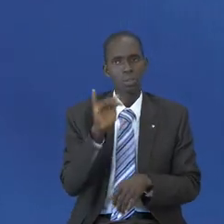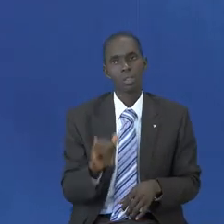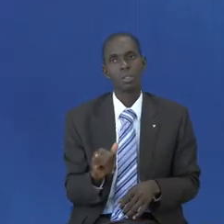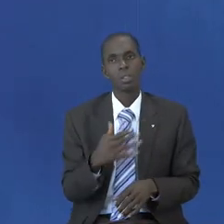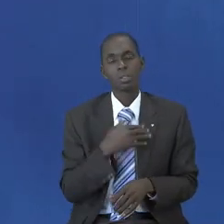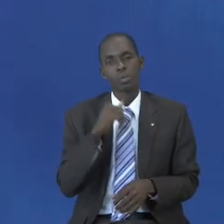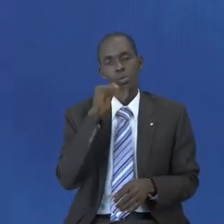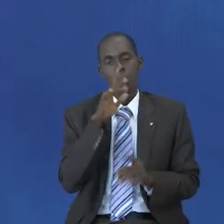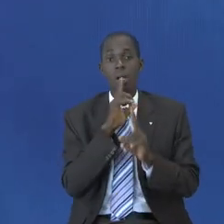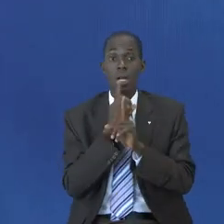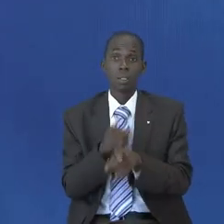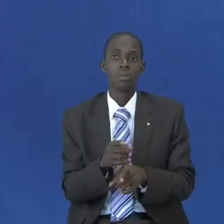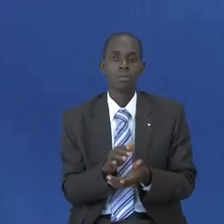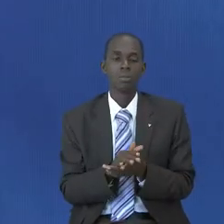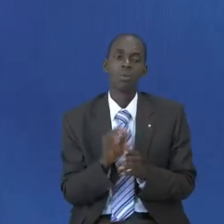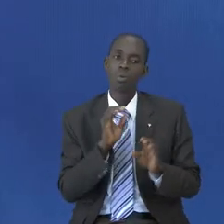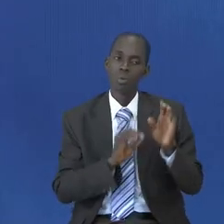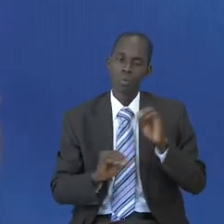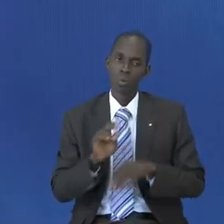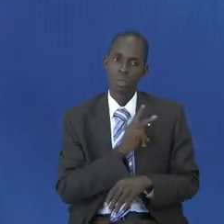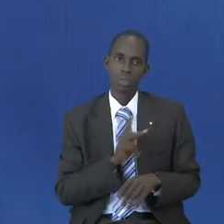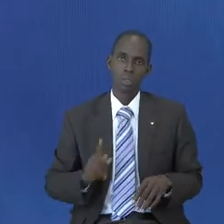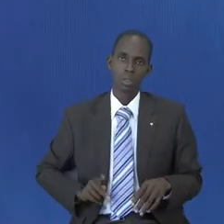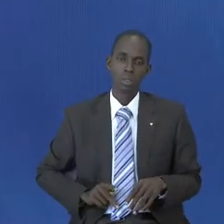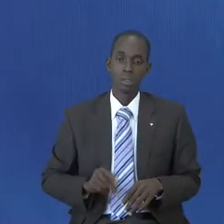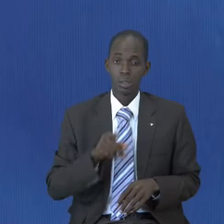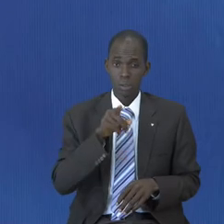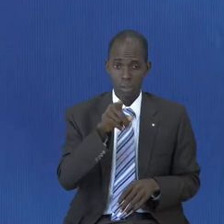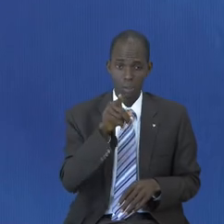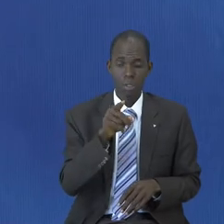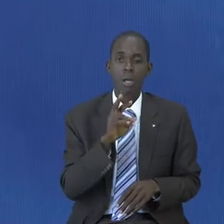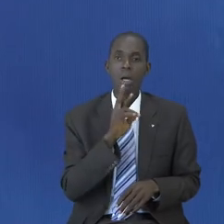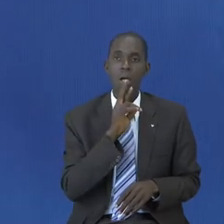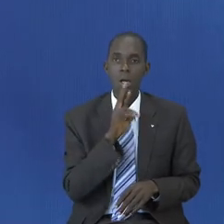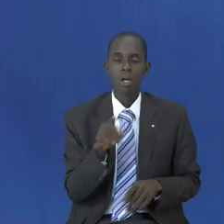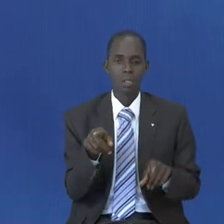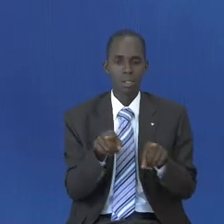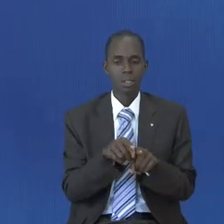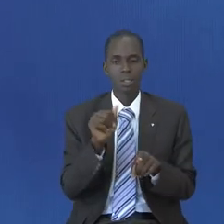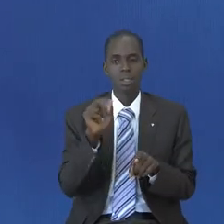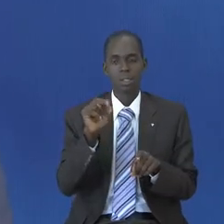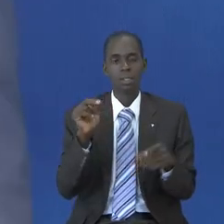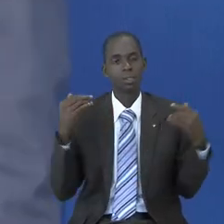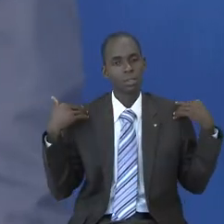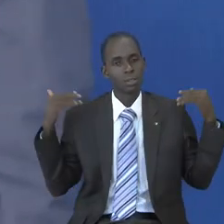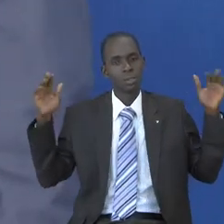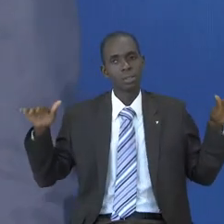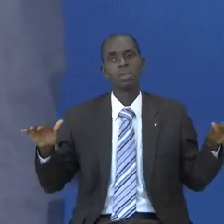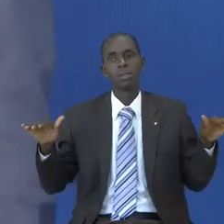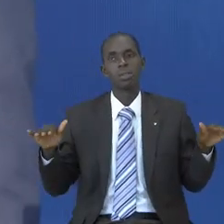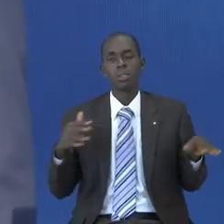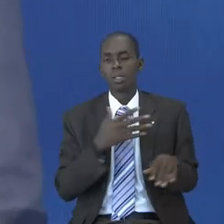And she said, O king, thou art like an angel, and nobody